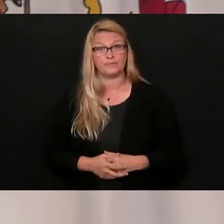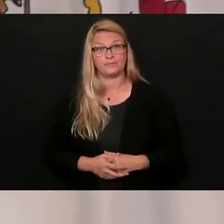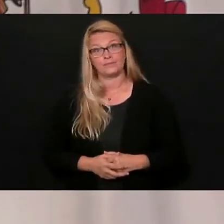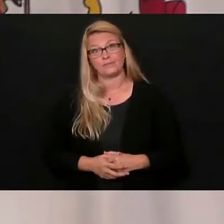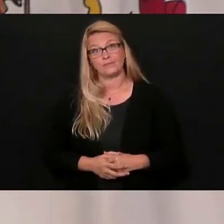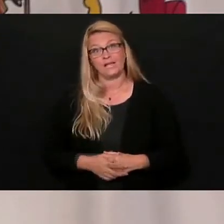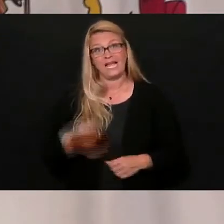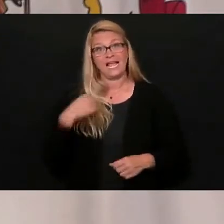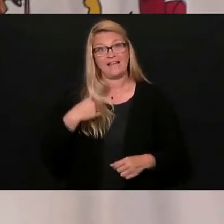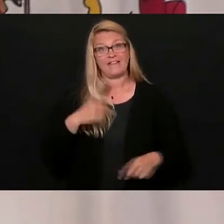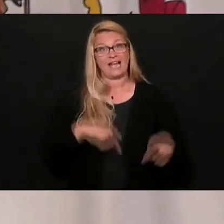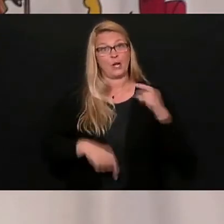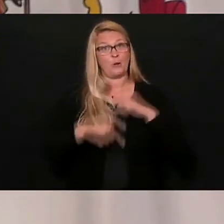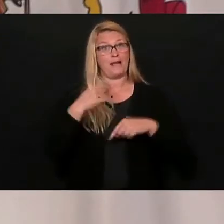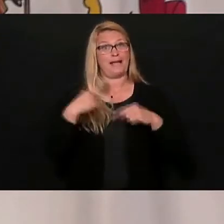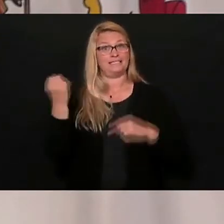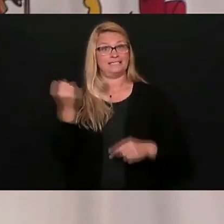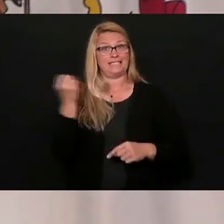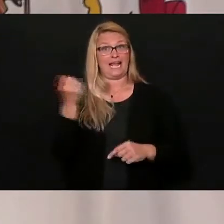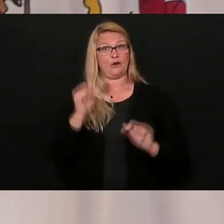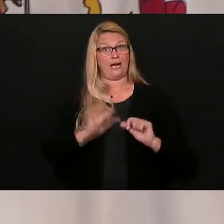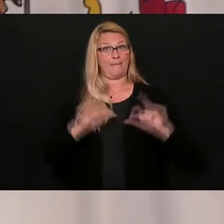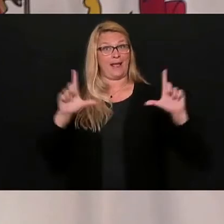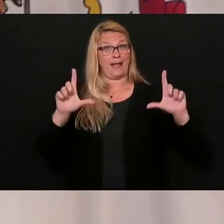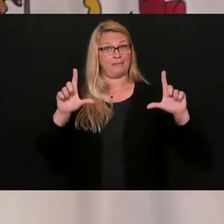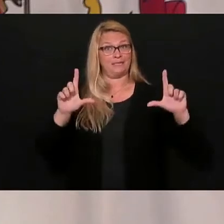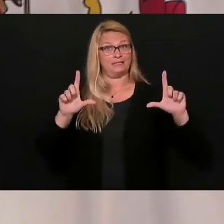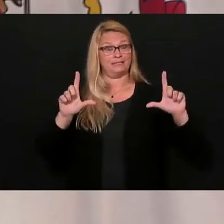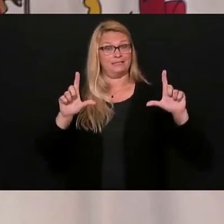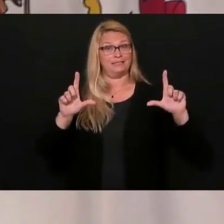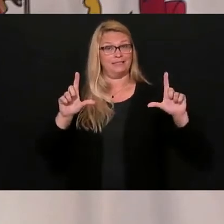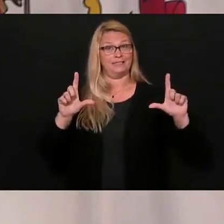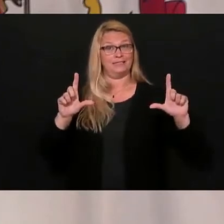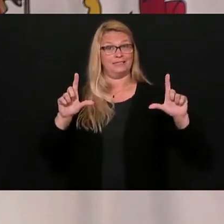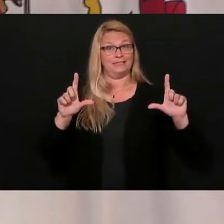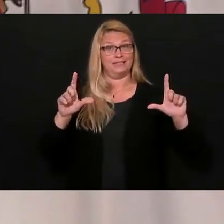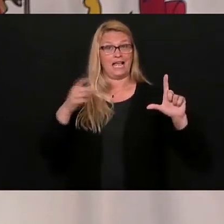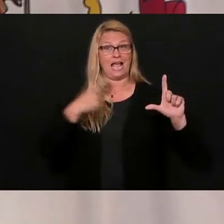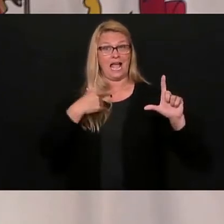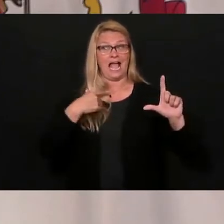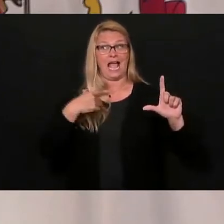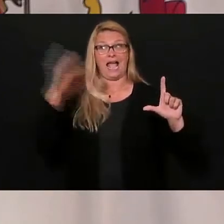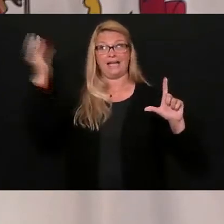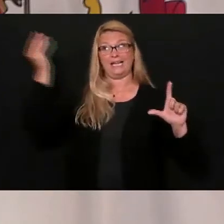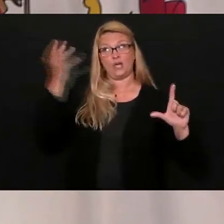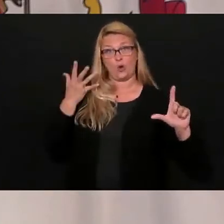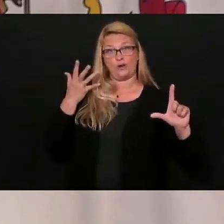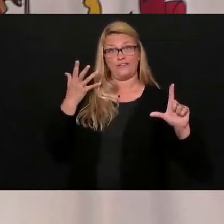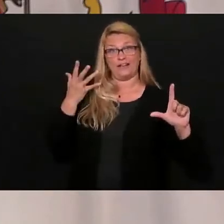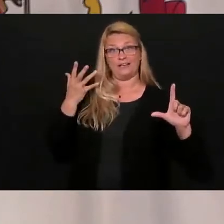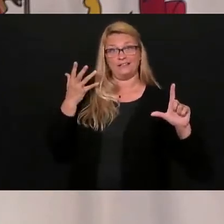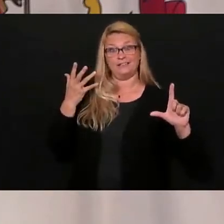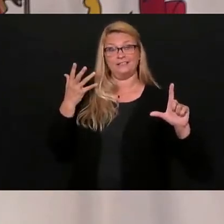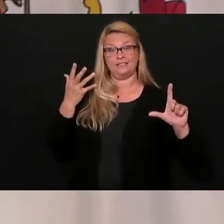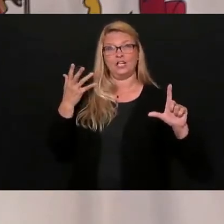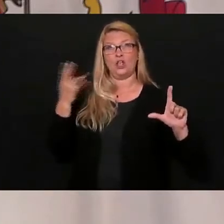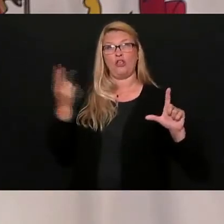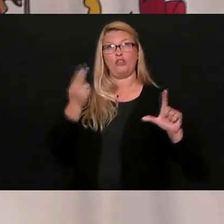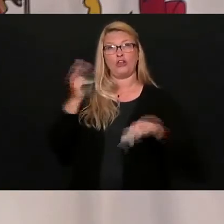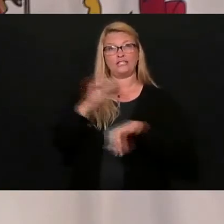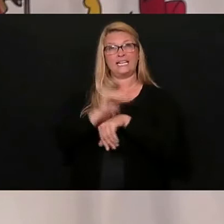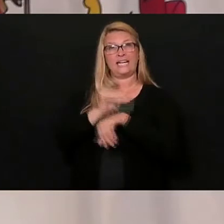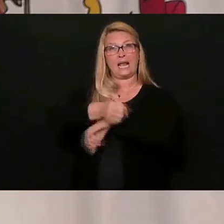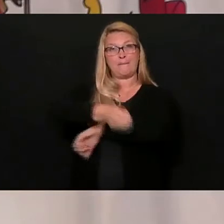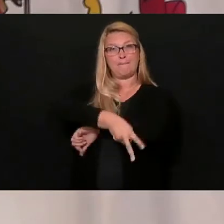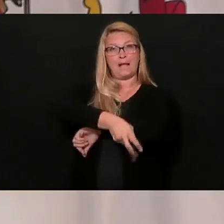Saturday map that came out, I was notified, and I get notified, first of all, Thursday night at